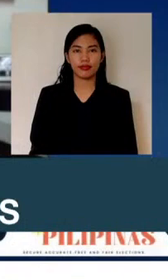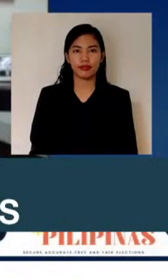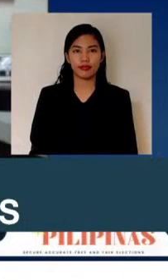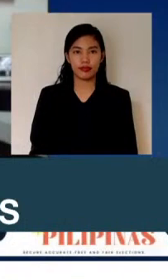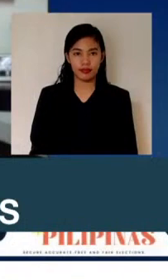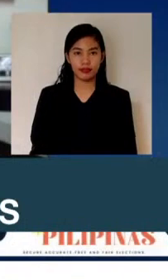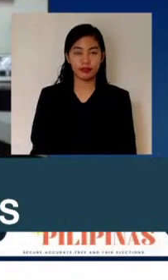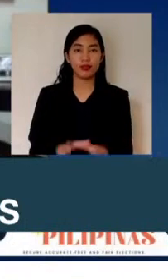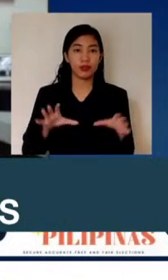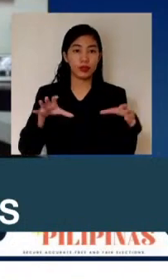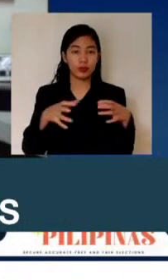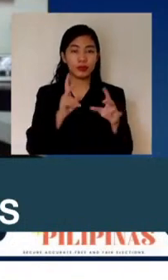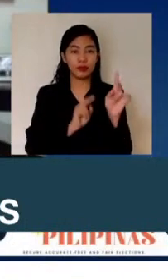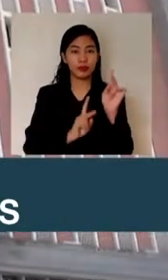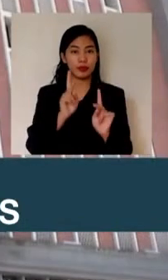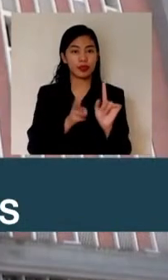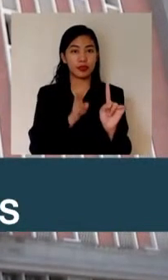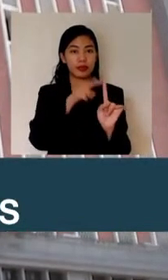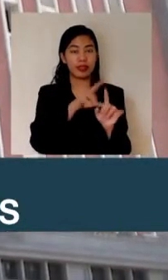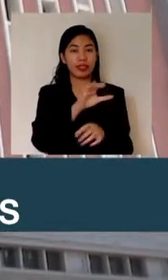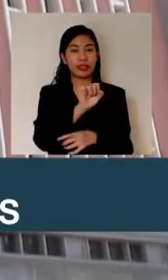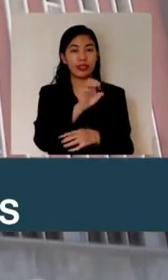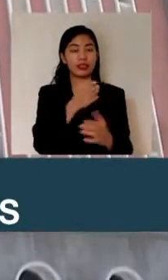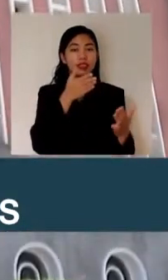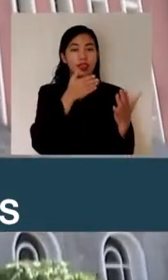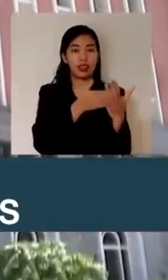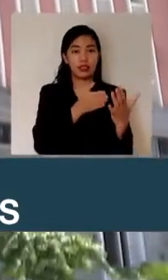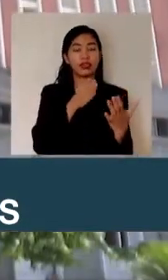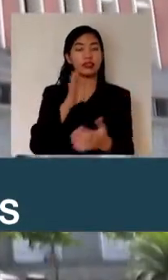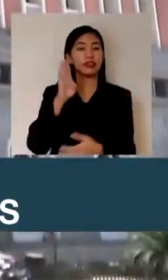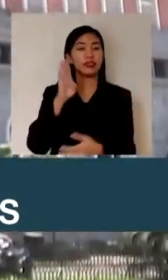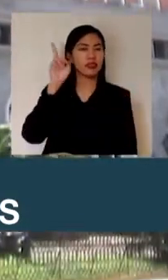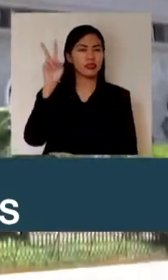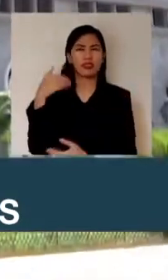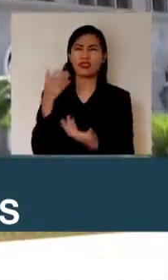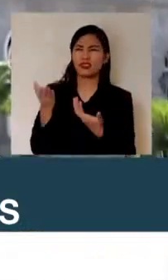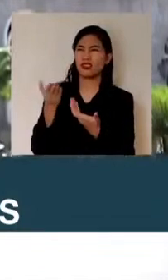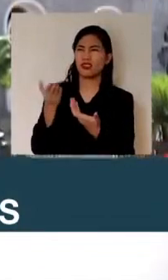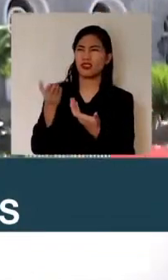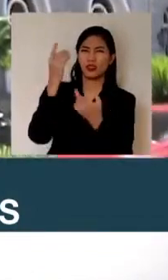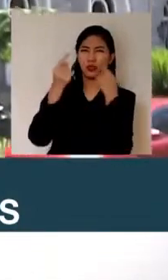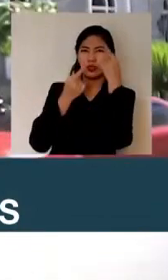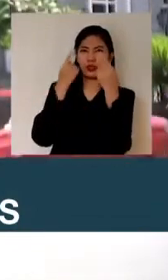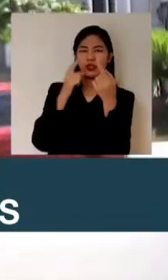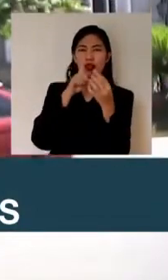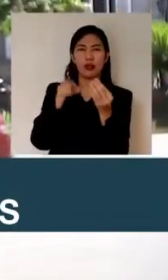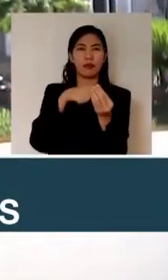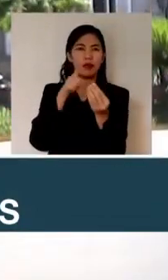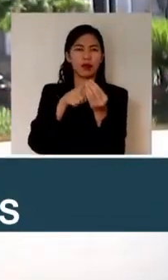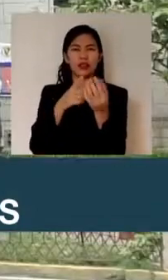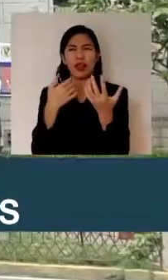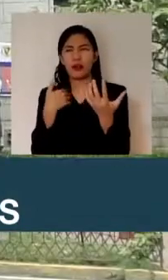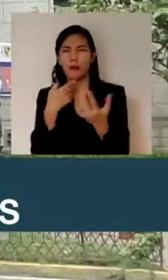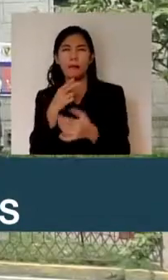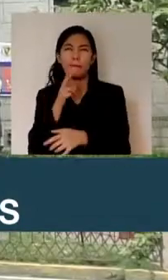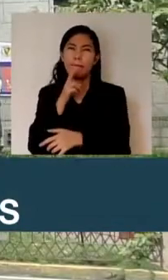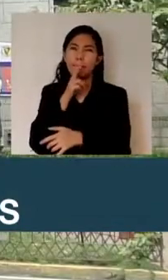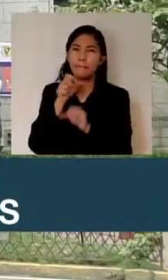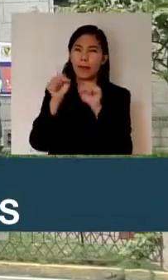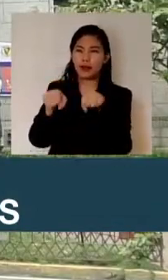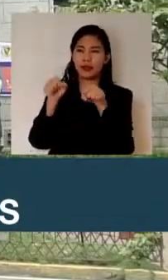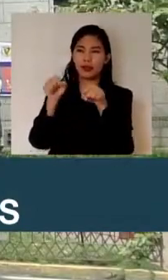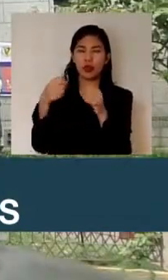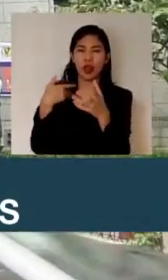Petitioners against the presidential bid of Ferdinand Marcos Jr. raised concerns over alleged interference on the disqualification